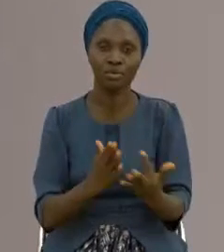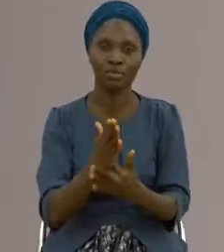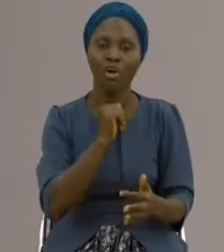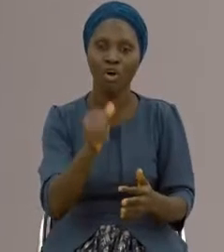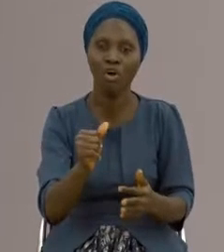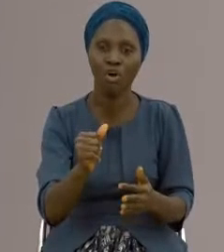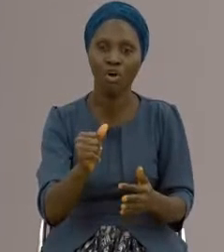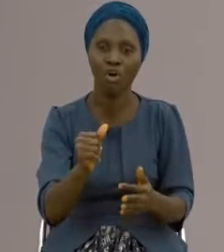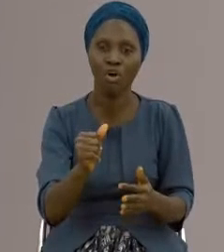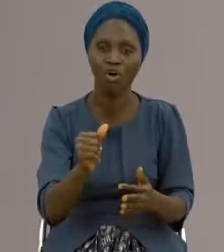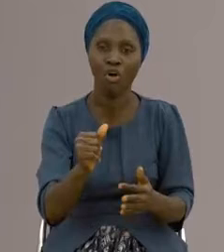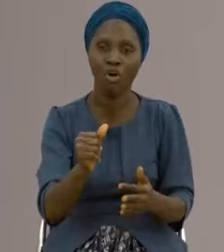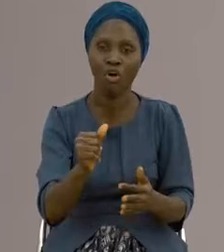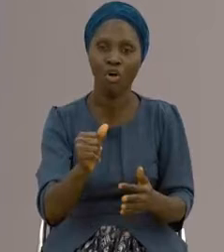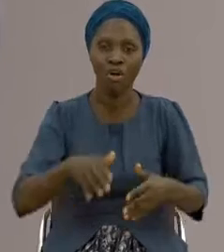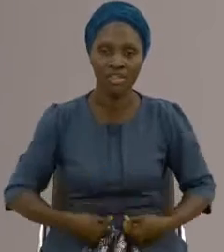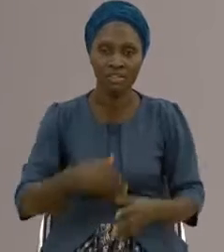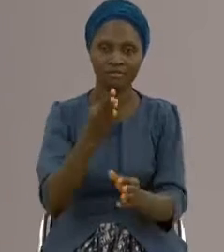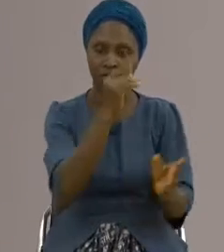Christ. One thing,